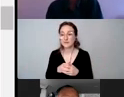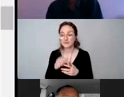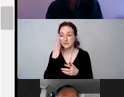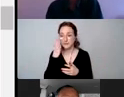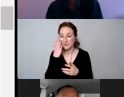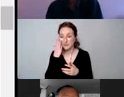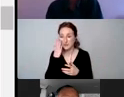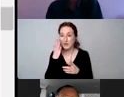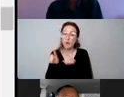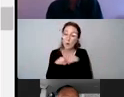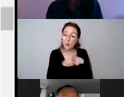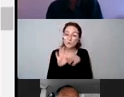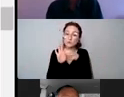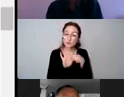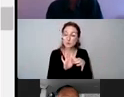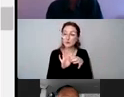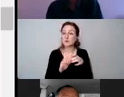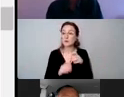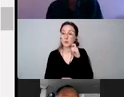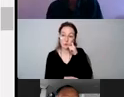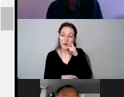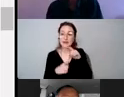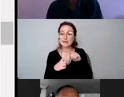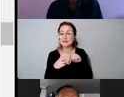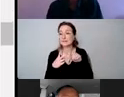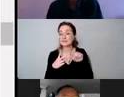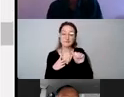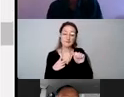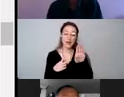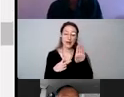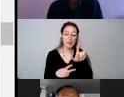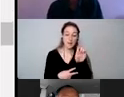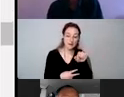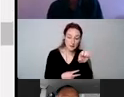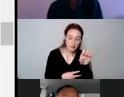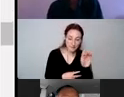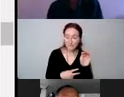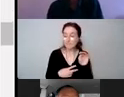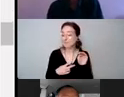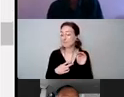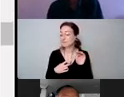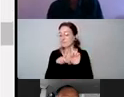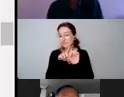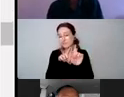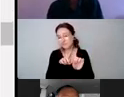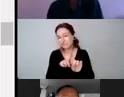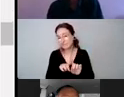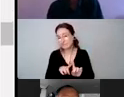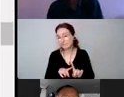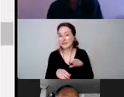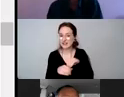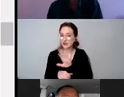also about issues of racism, ableism, as you guys see. Here are the actions in the city that they did.